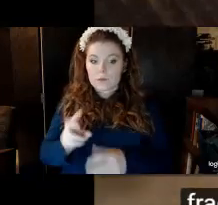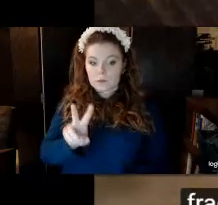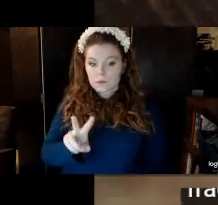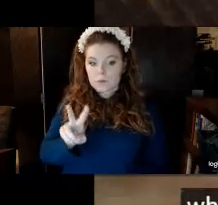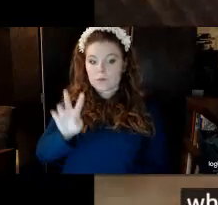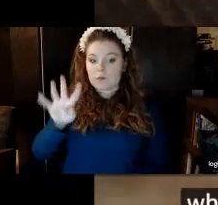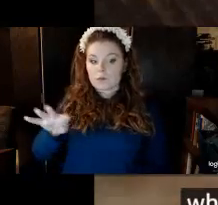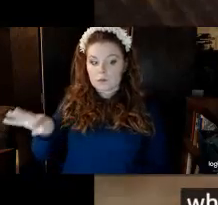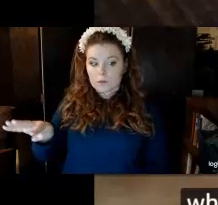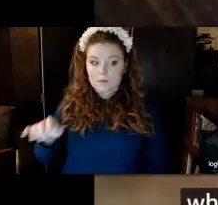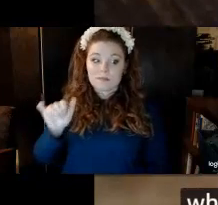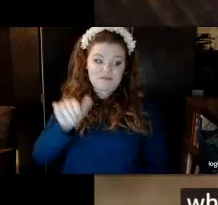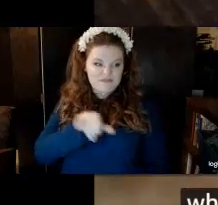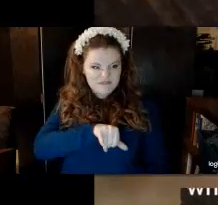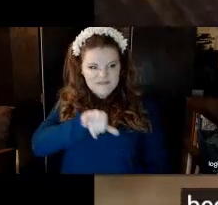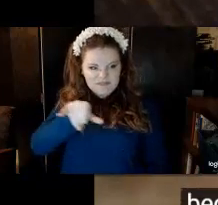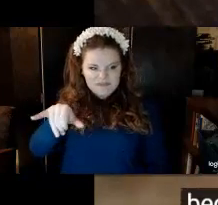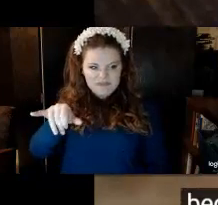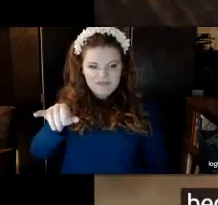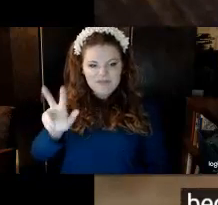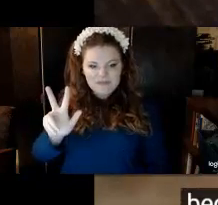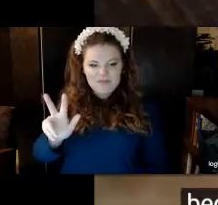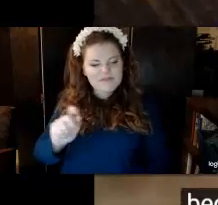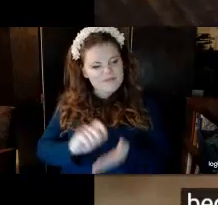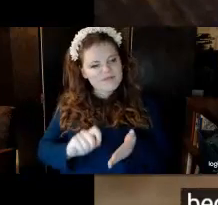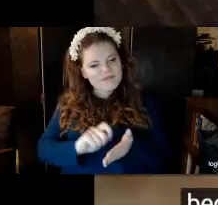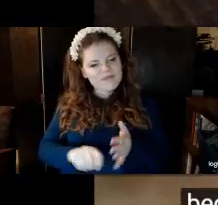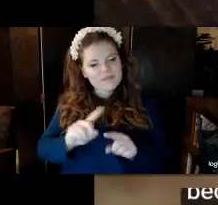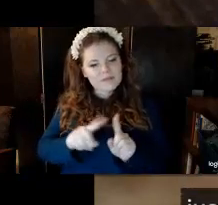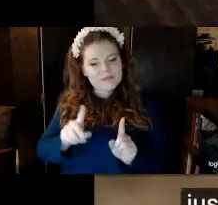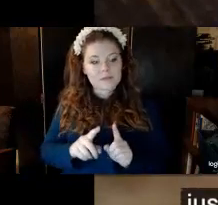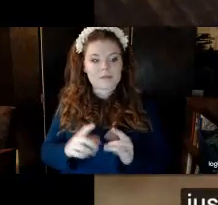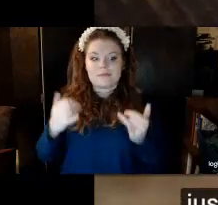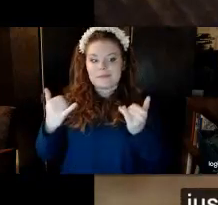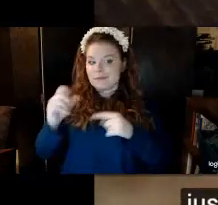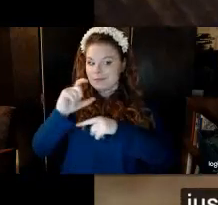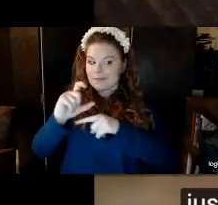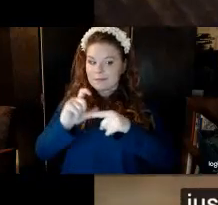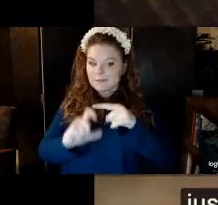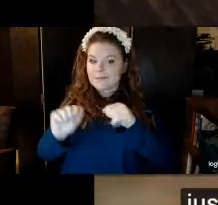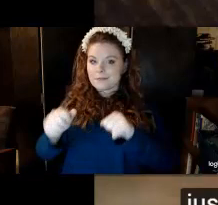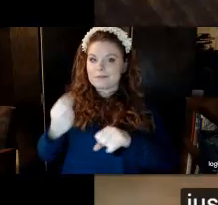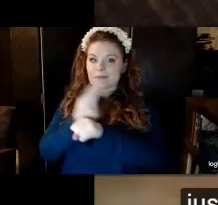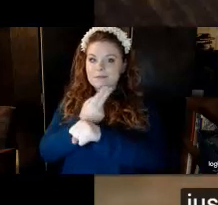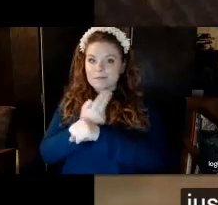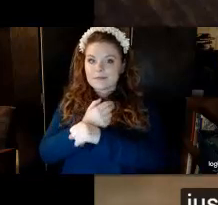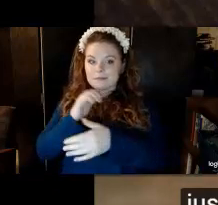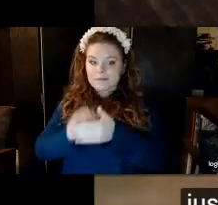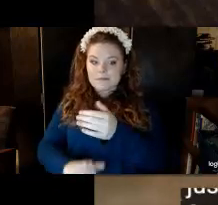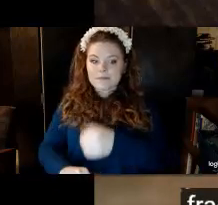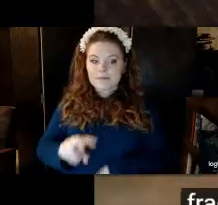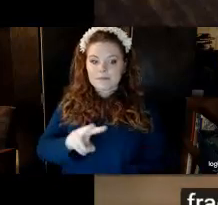and 4/4 because that's the same as 3. It's just written different. Now I have a fraction I can subtract here. So